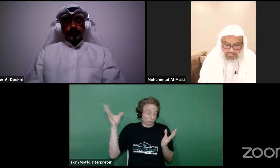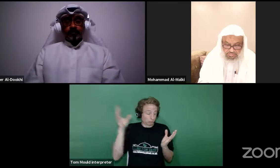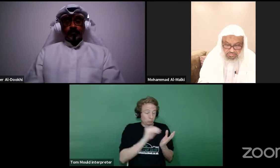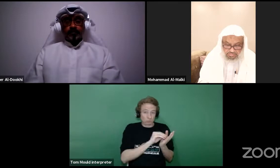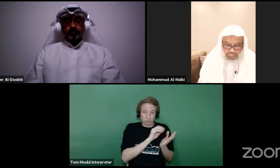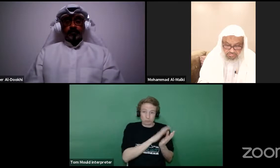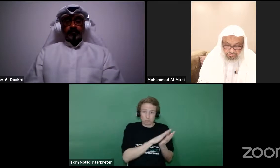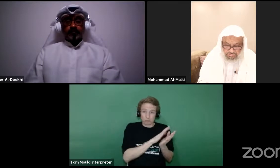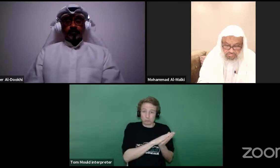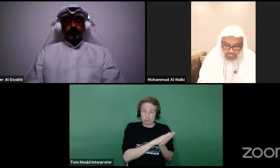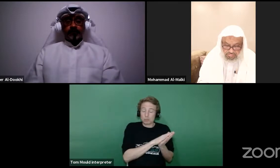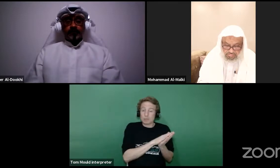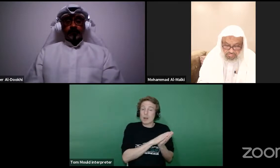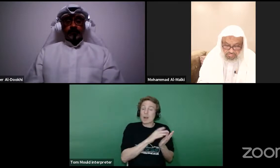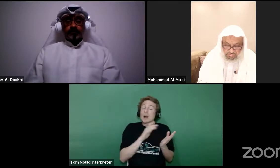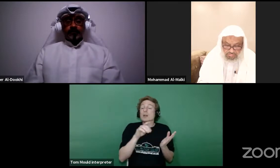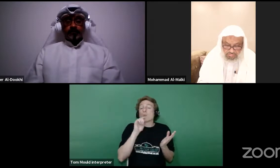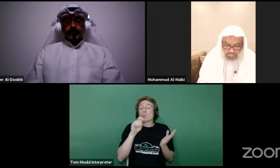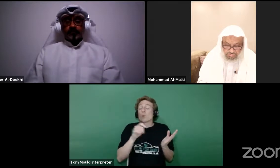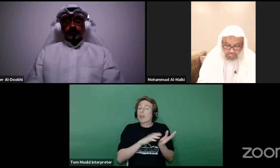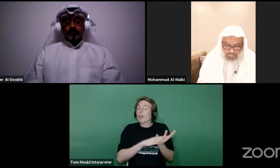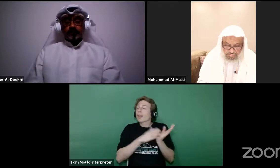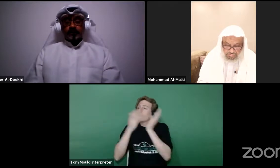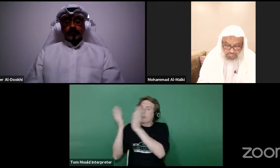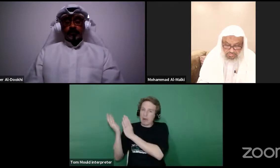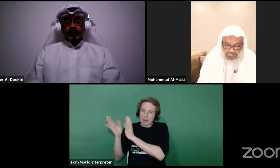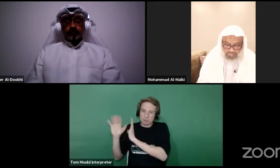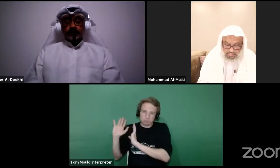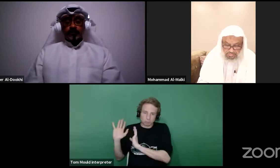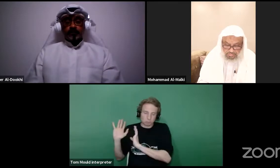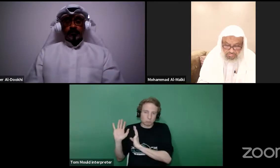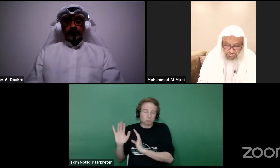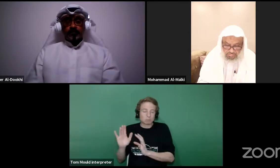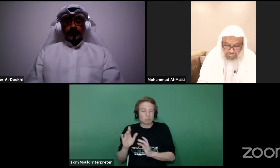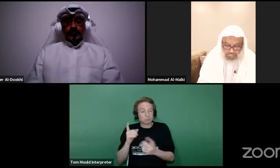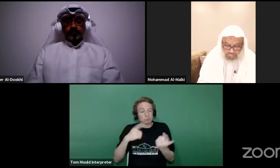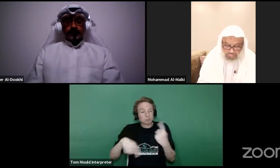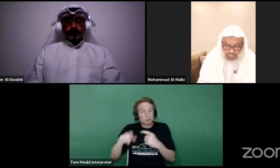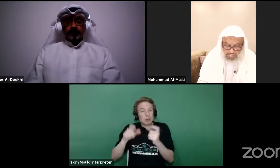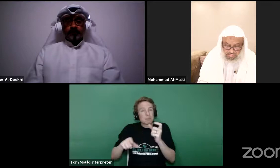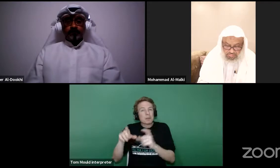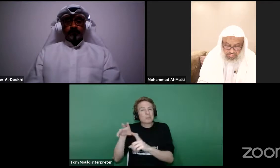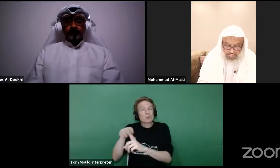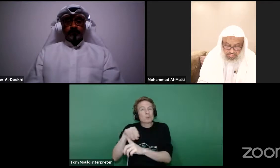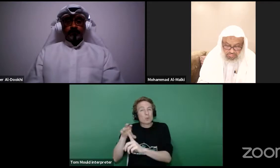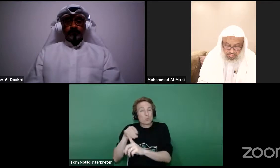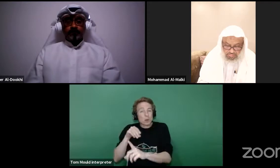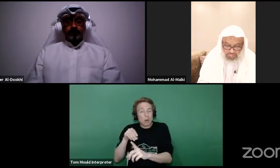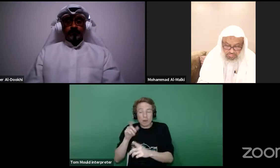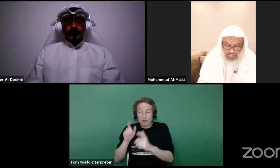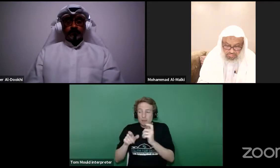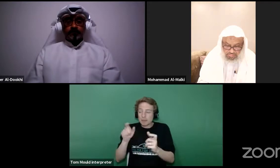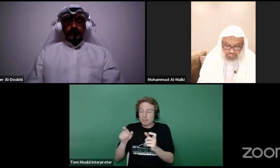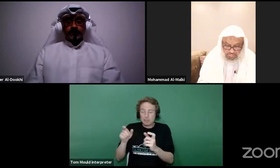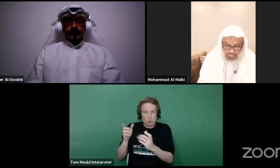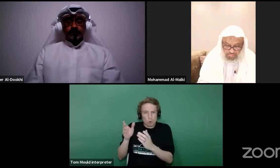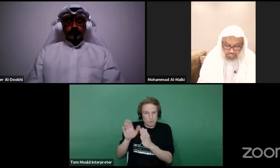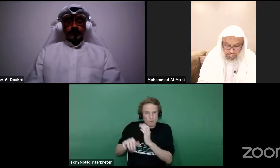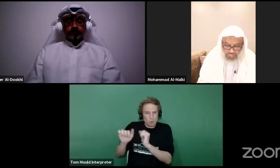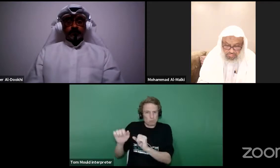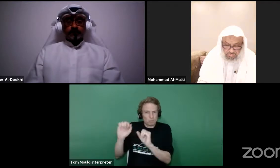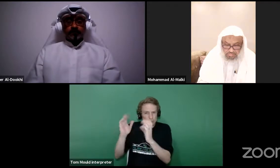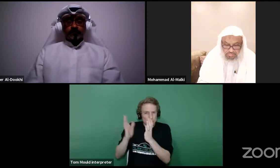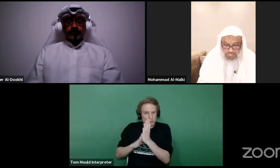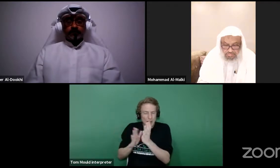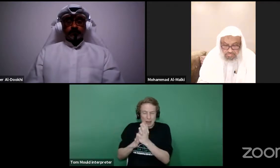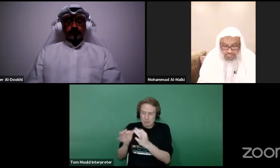is the belief of the people of the Sunnah, and the people of the example of the Prophet, peace and blessings be upon him, and those who unite upon